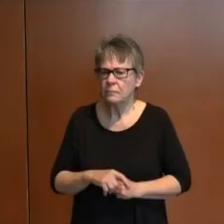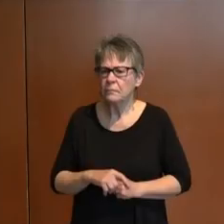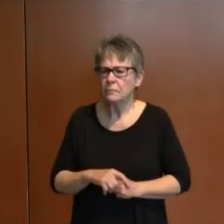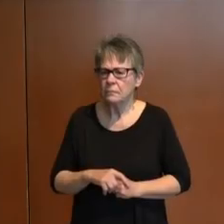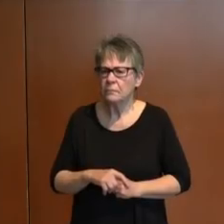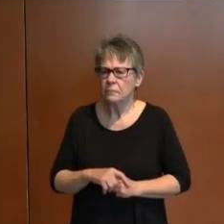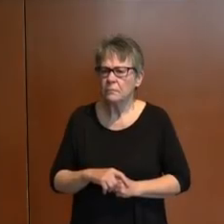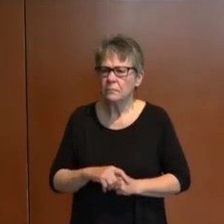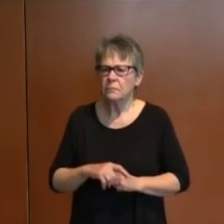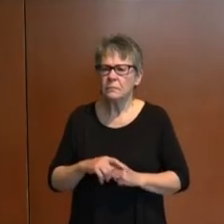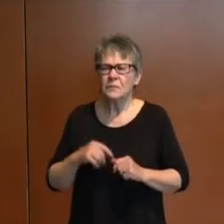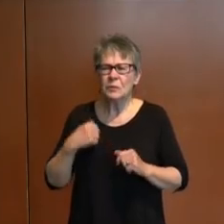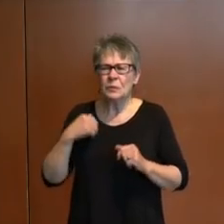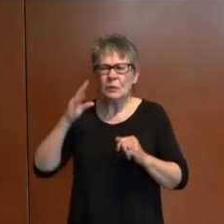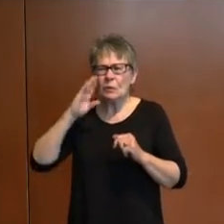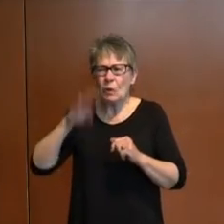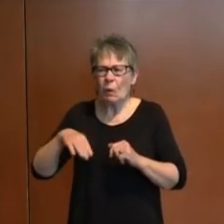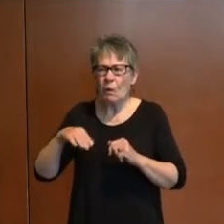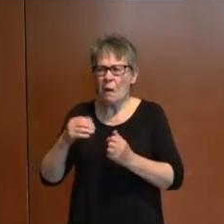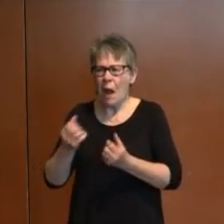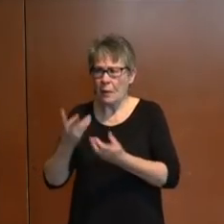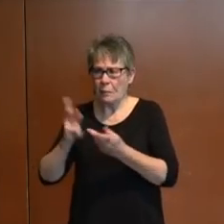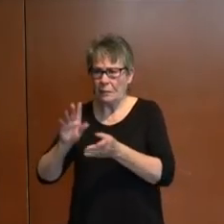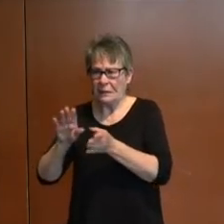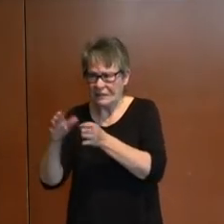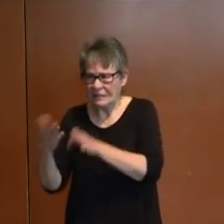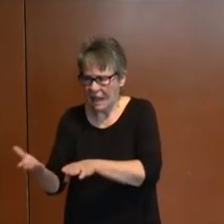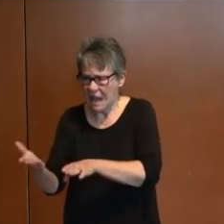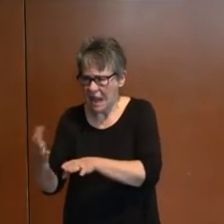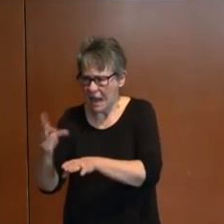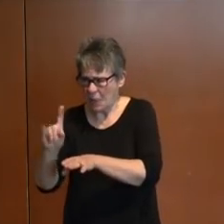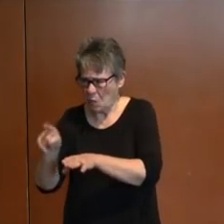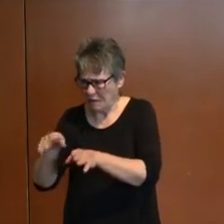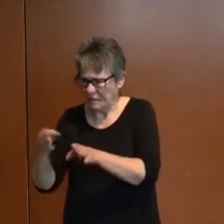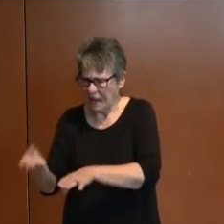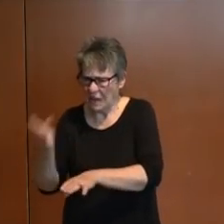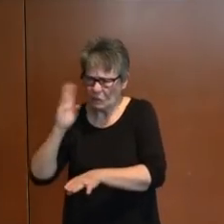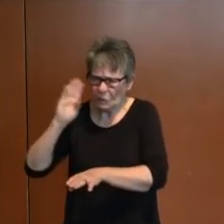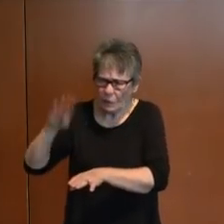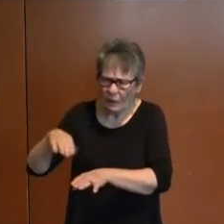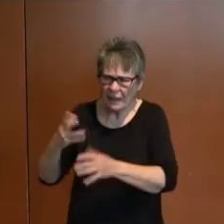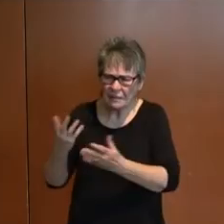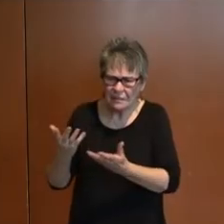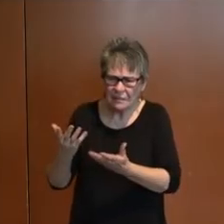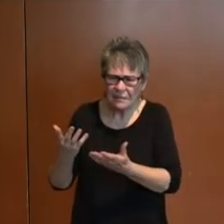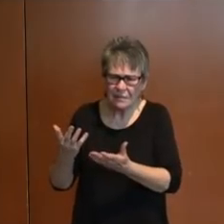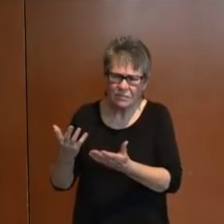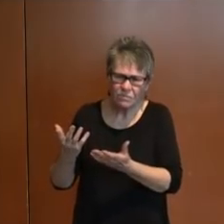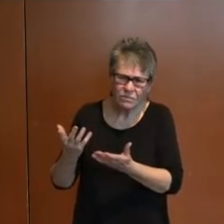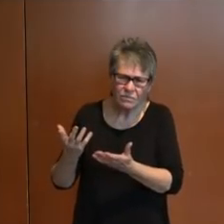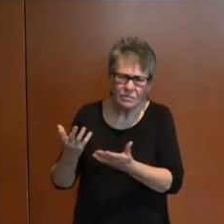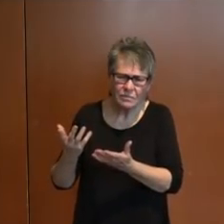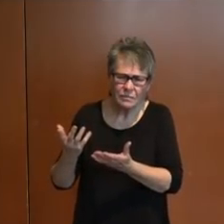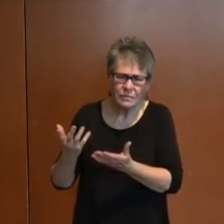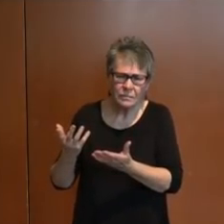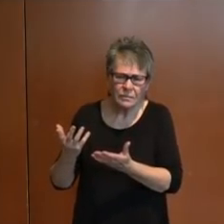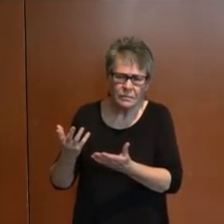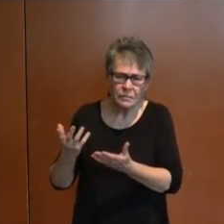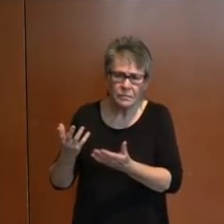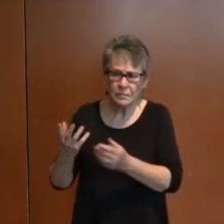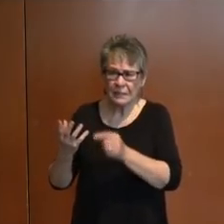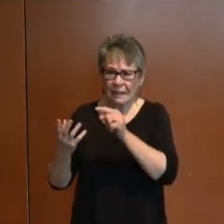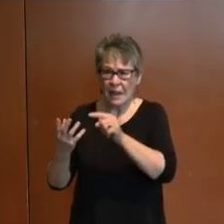total number of precious lives that we've lost and divide it by positive tests, because we know there are a lot more people who want to get tested,